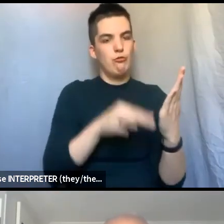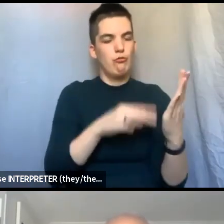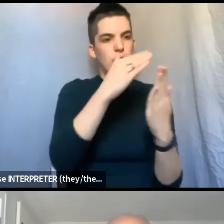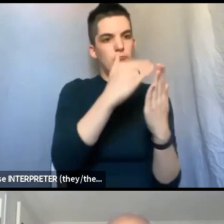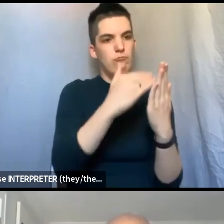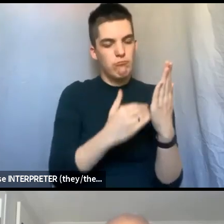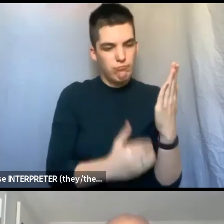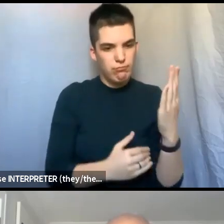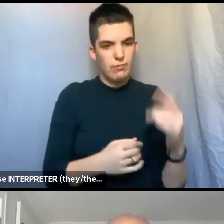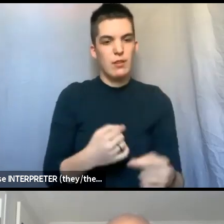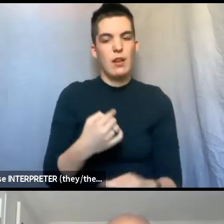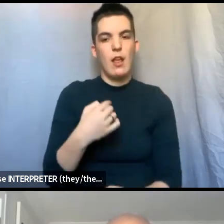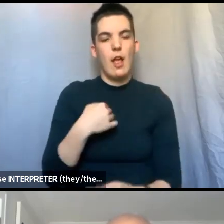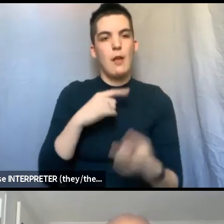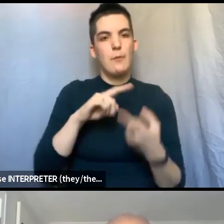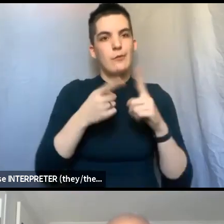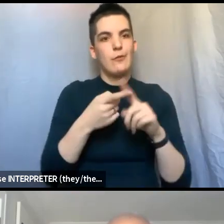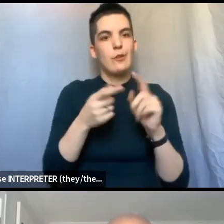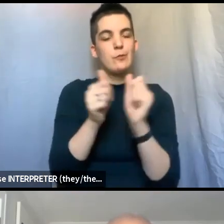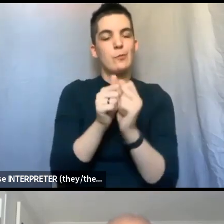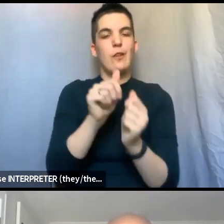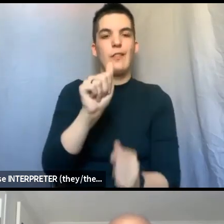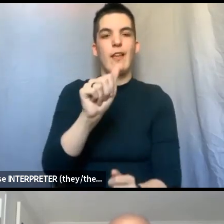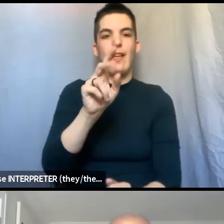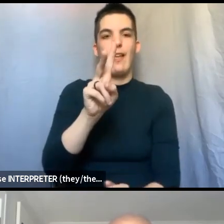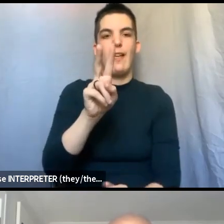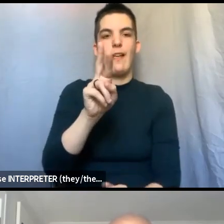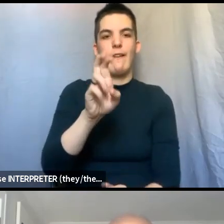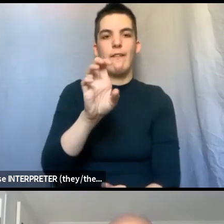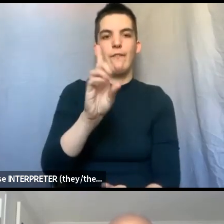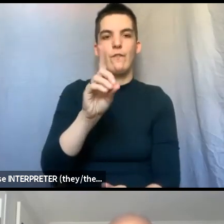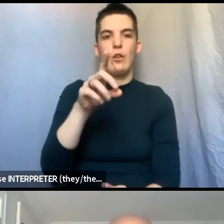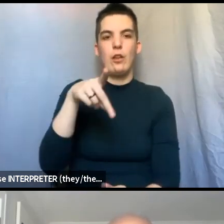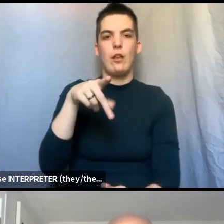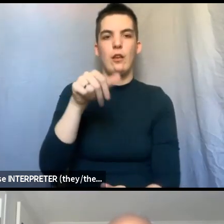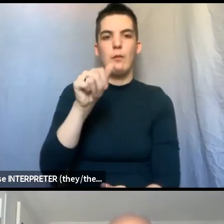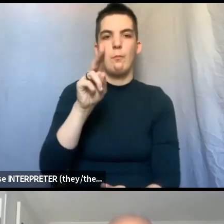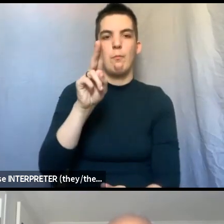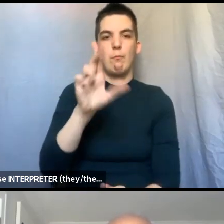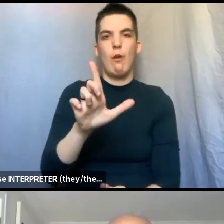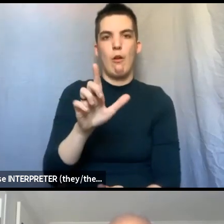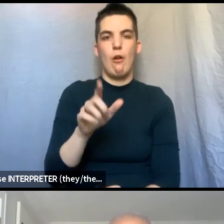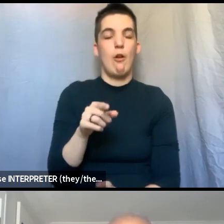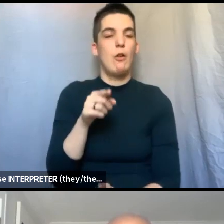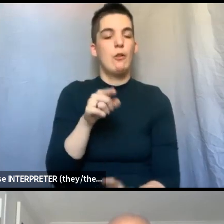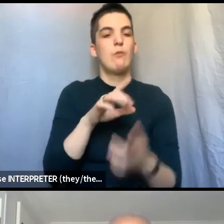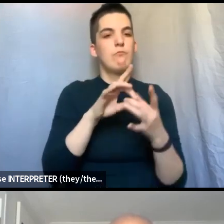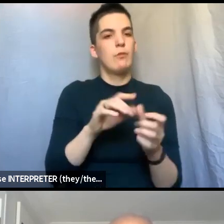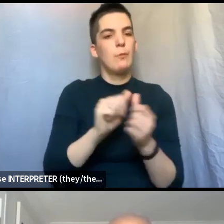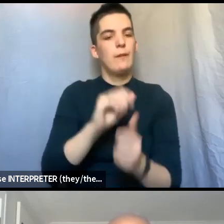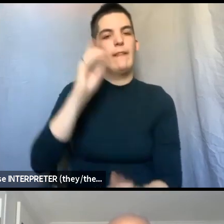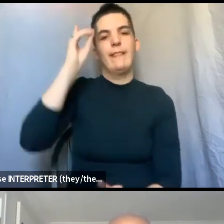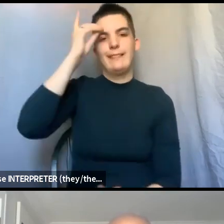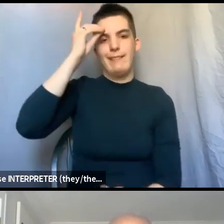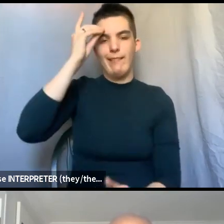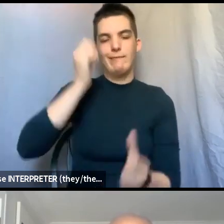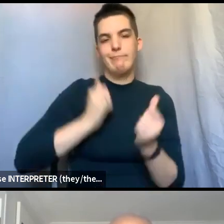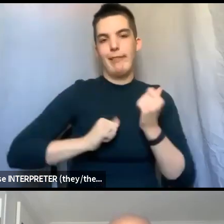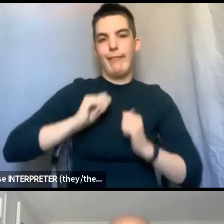great friends with Adrian Hall, the founder of Trinity Rep and later the Dallas Theater Center.